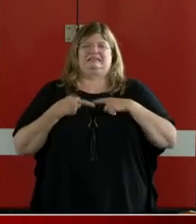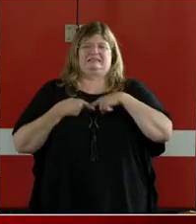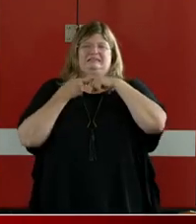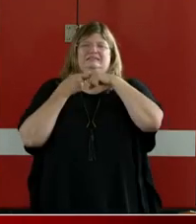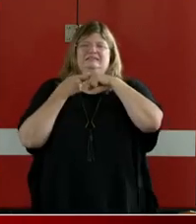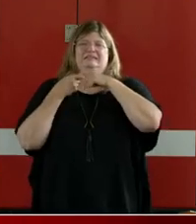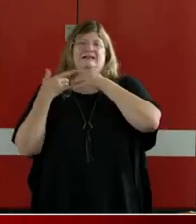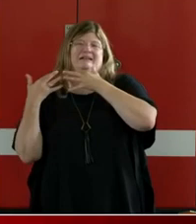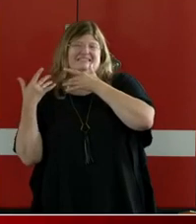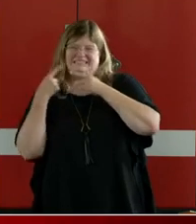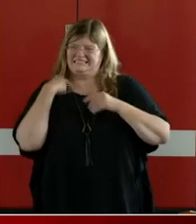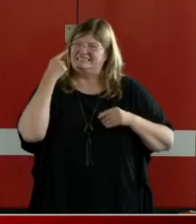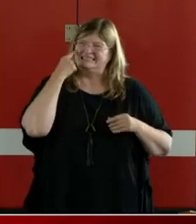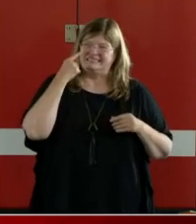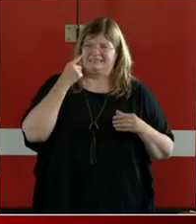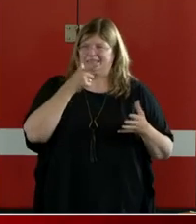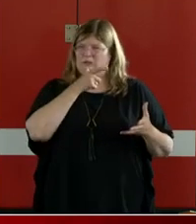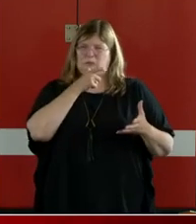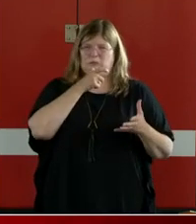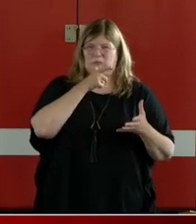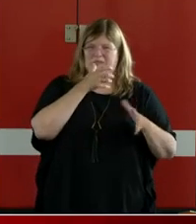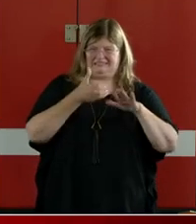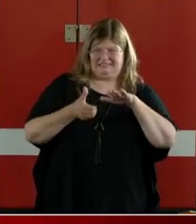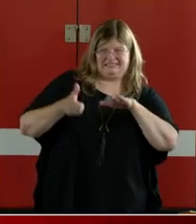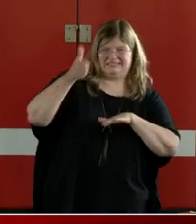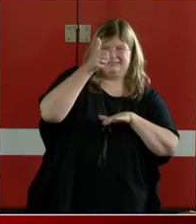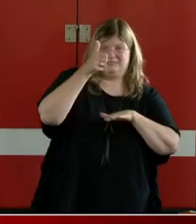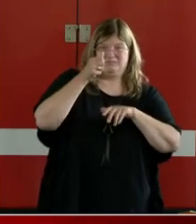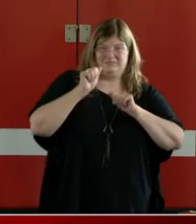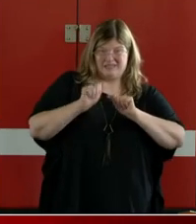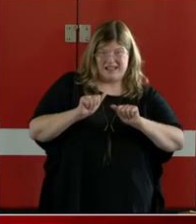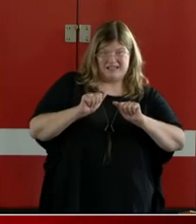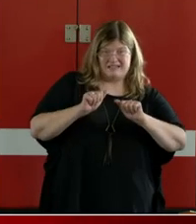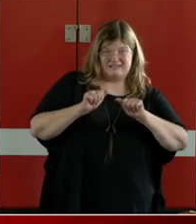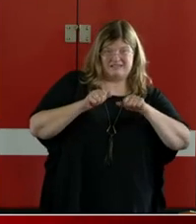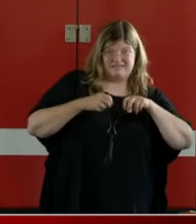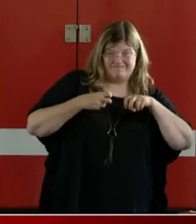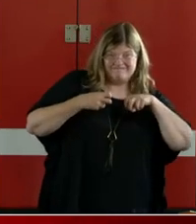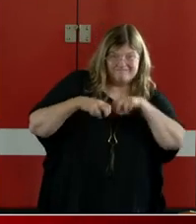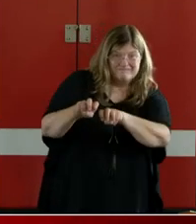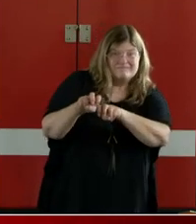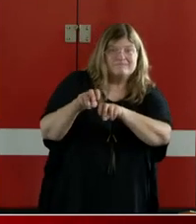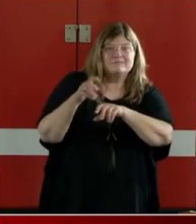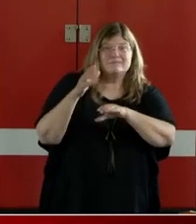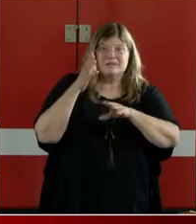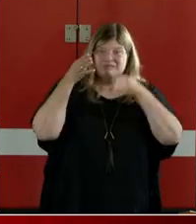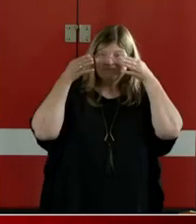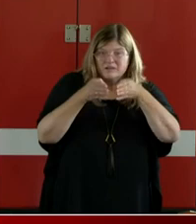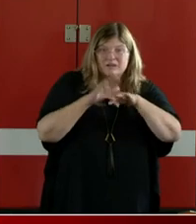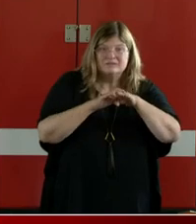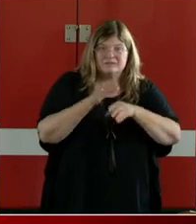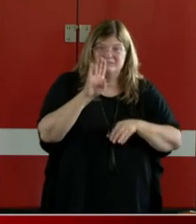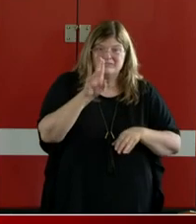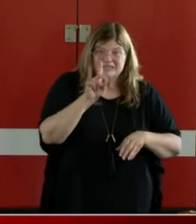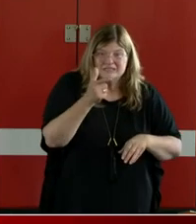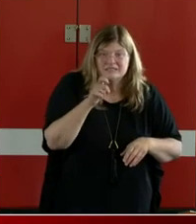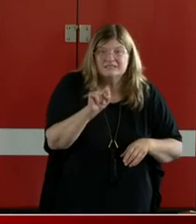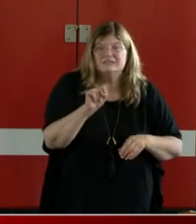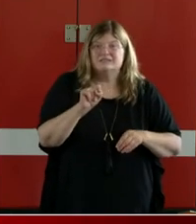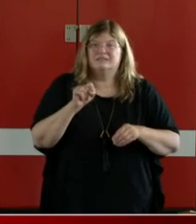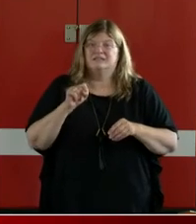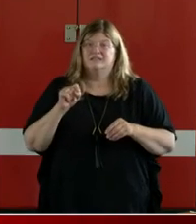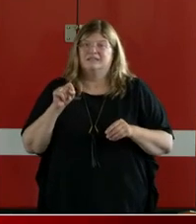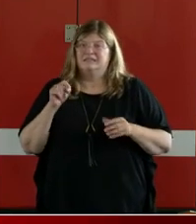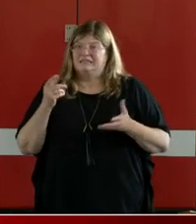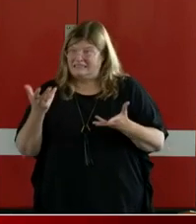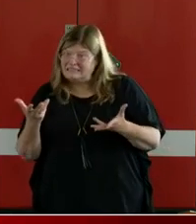chief should drive their budget. We're getting ready to start the new fiscal year, and so Chief Donnelly gets to put his fingerprints on the budget that'll